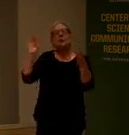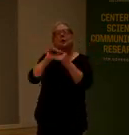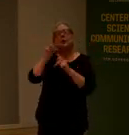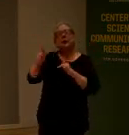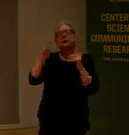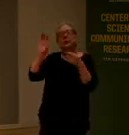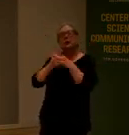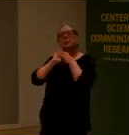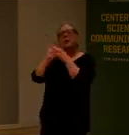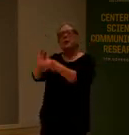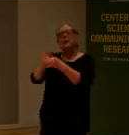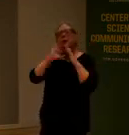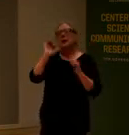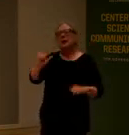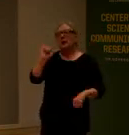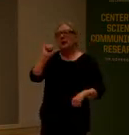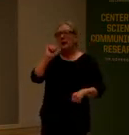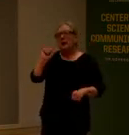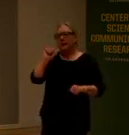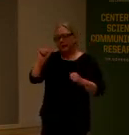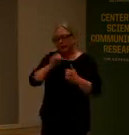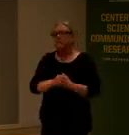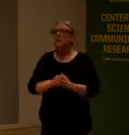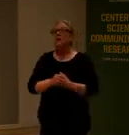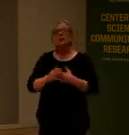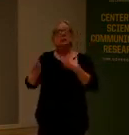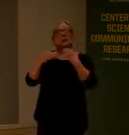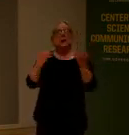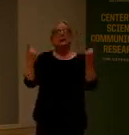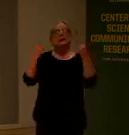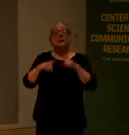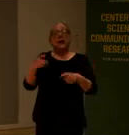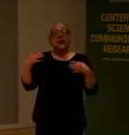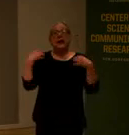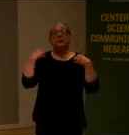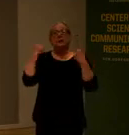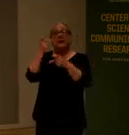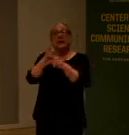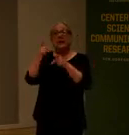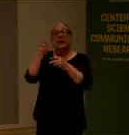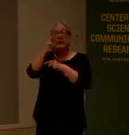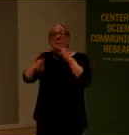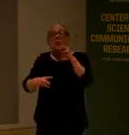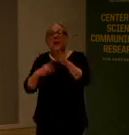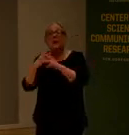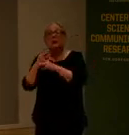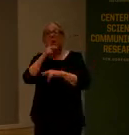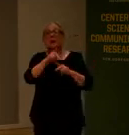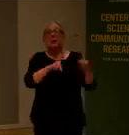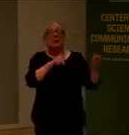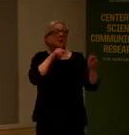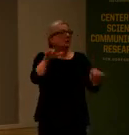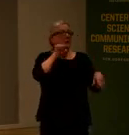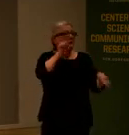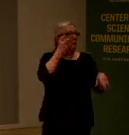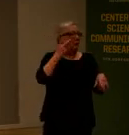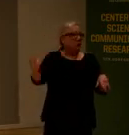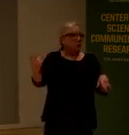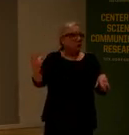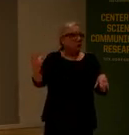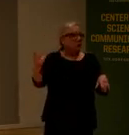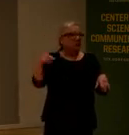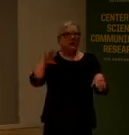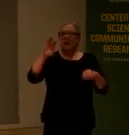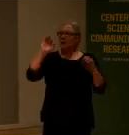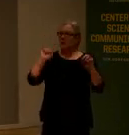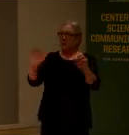happens in the healthcare world is invisible. And making it visible, I